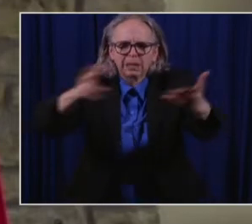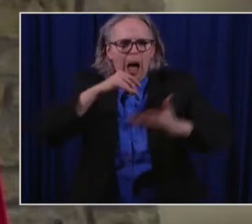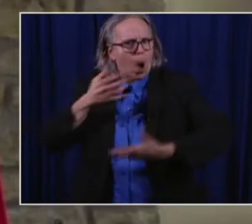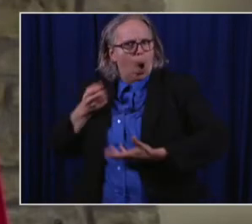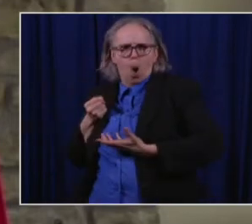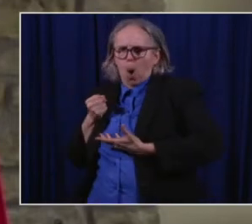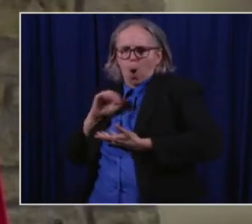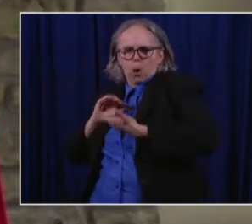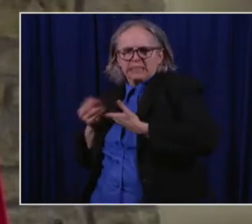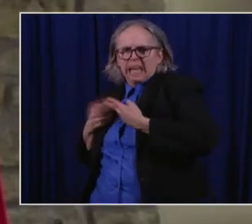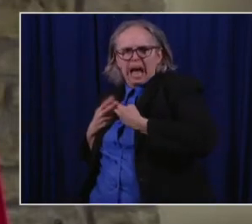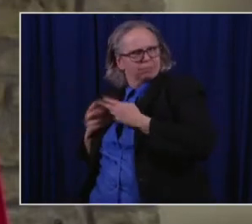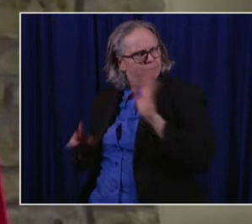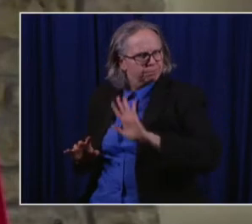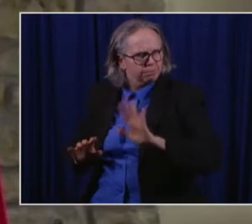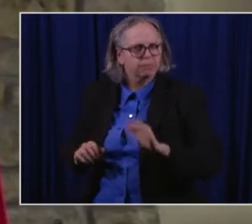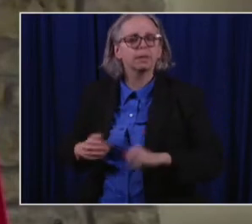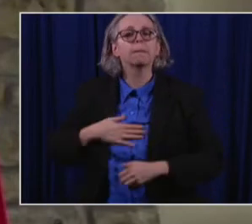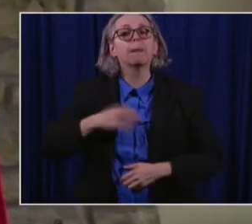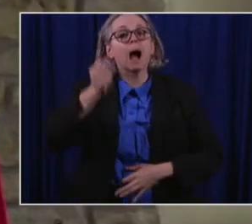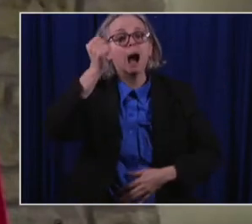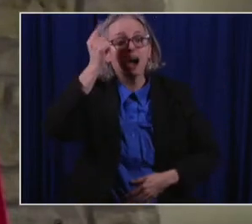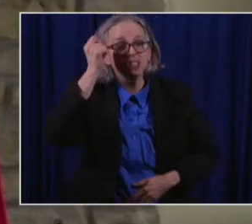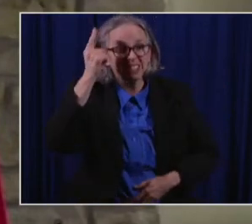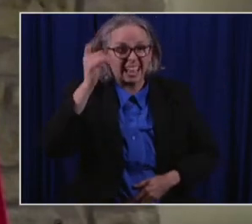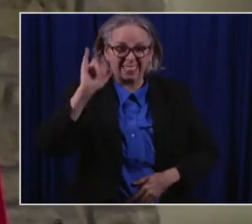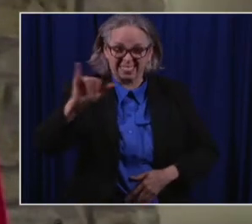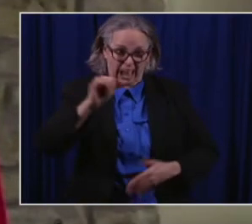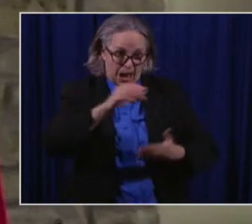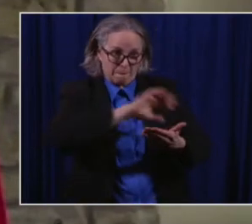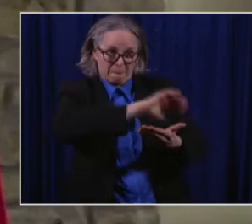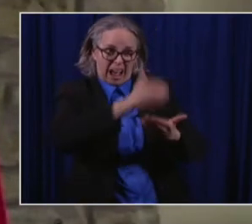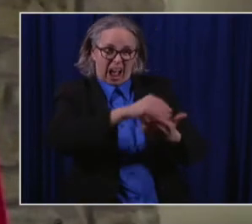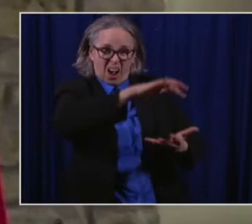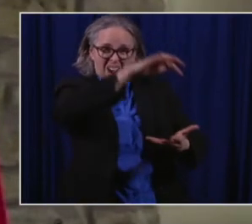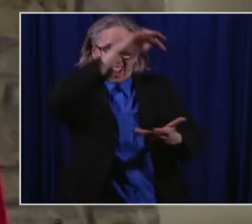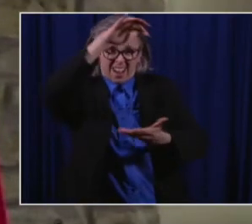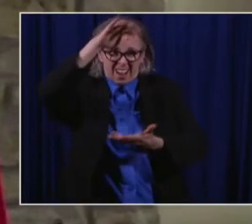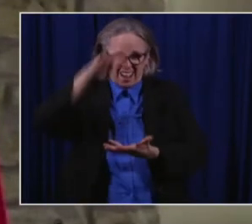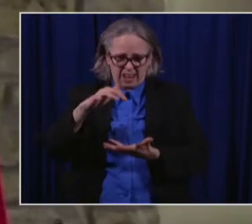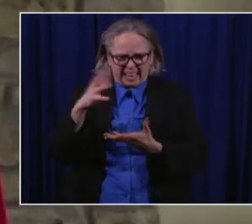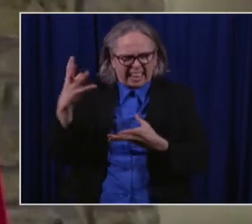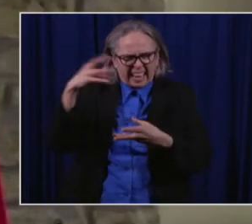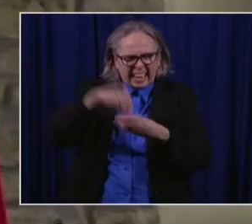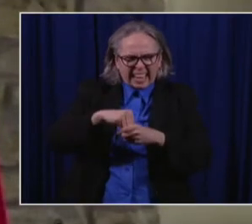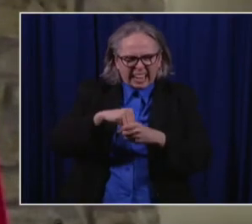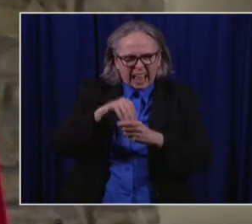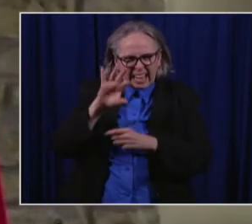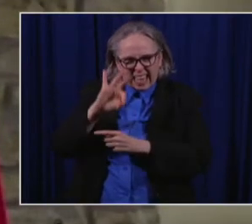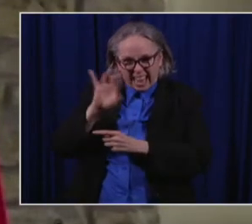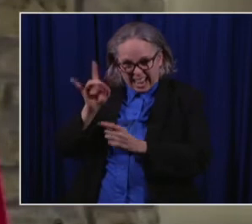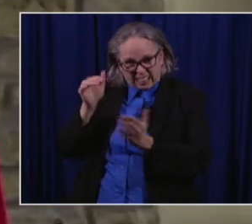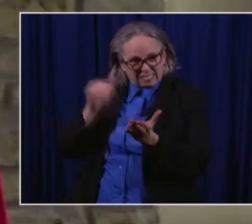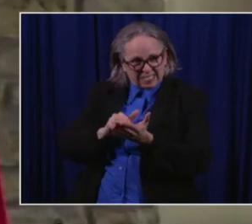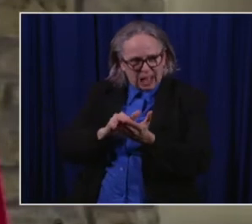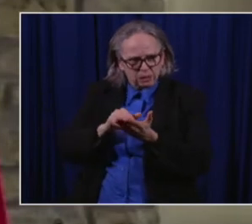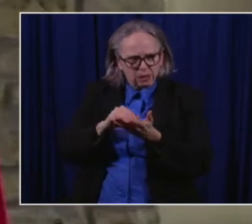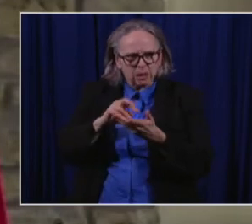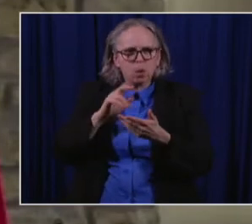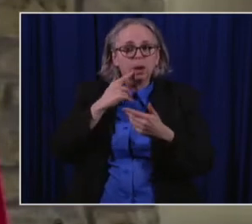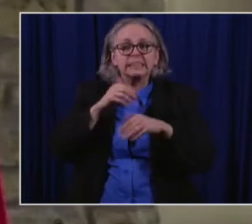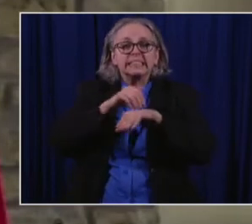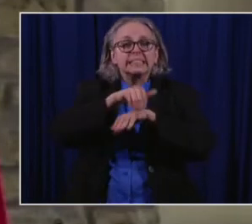everything comes out of our dosage, but I will check that and report tomorrow. So it's what we're going to get. My understanding